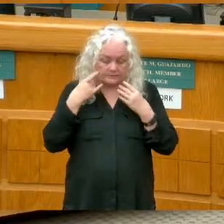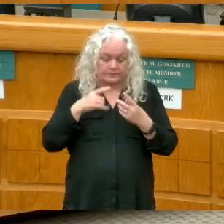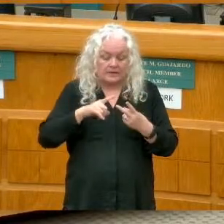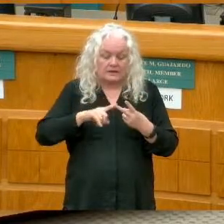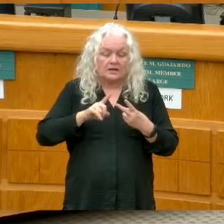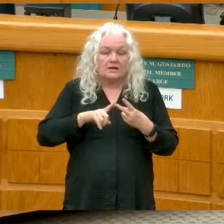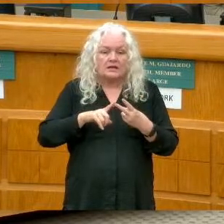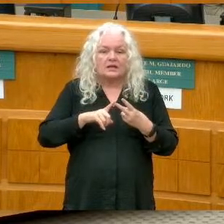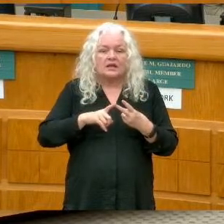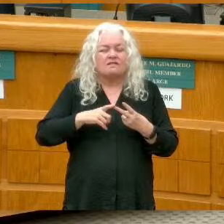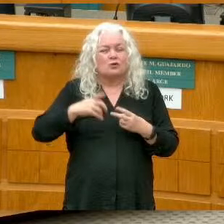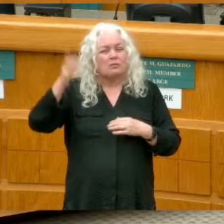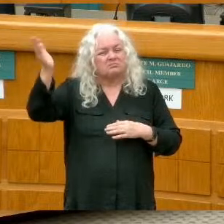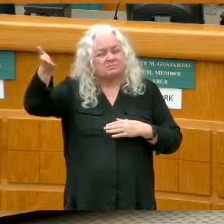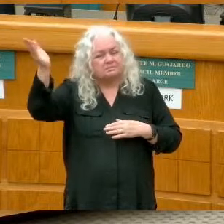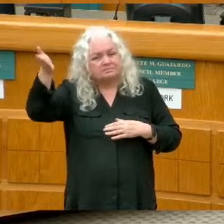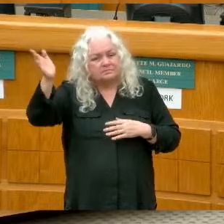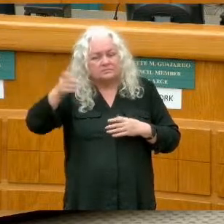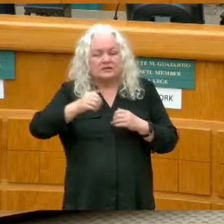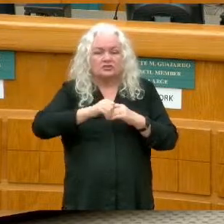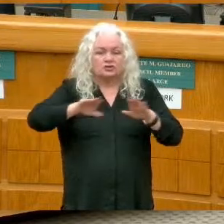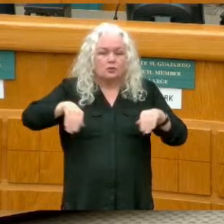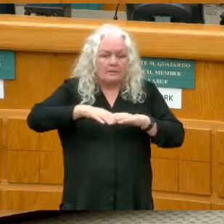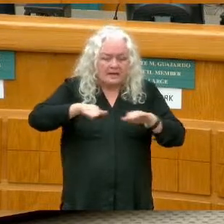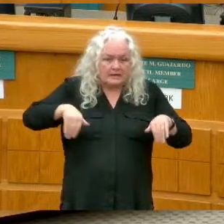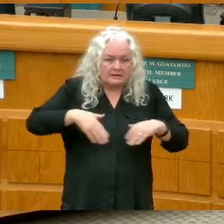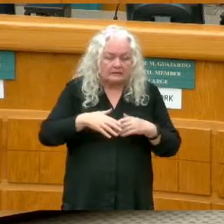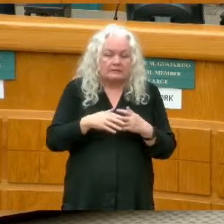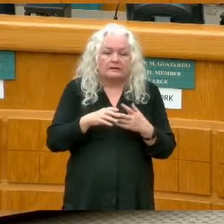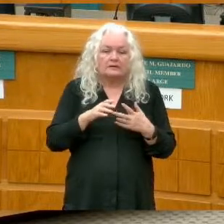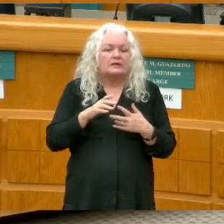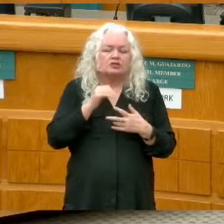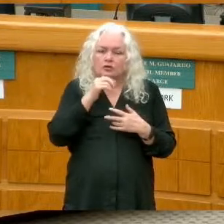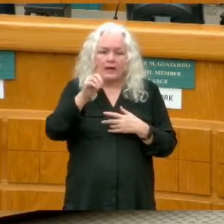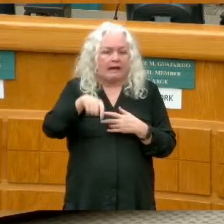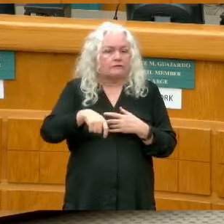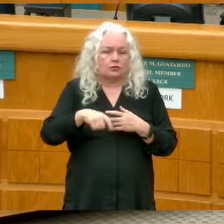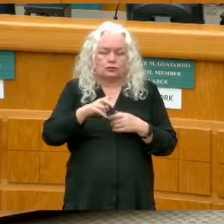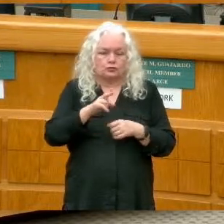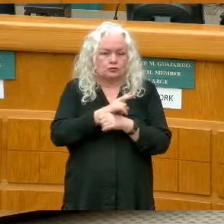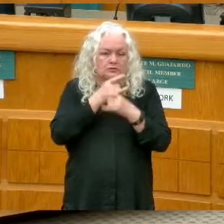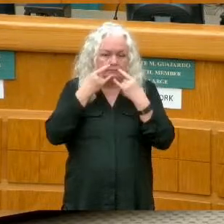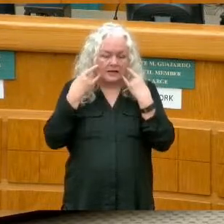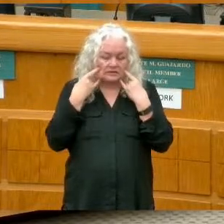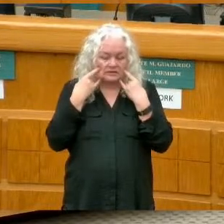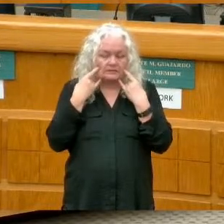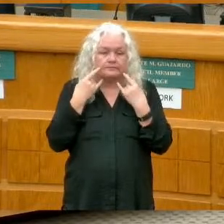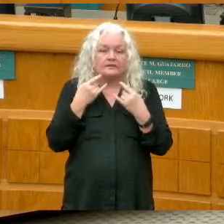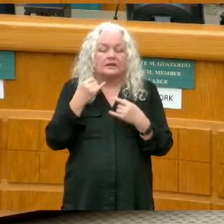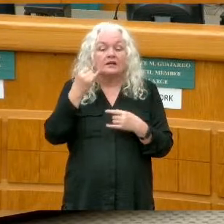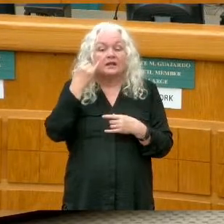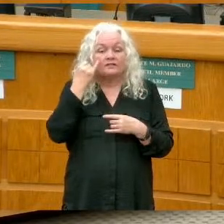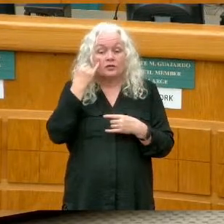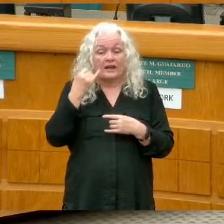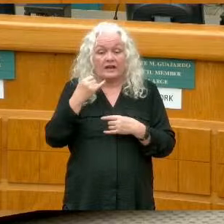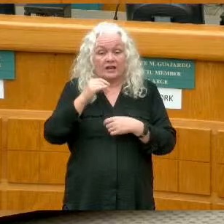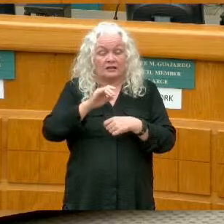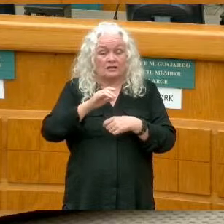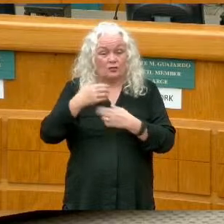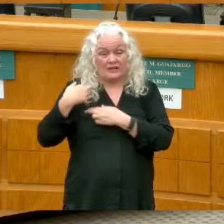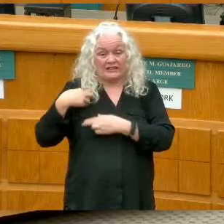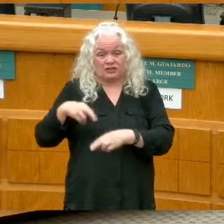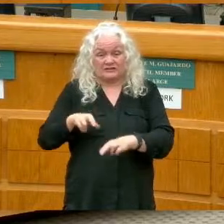If you're publicly speaking, if you're swimming in a body of water, you don't have to wear one. If you're at a religious